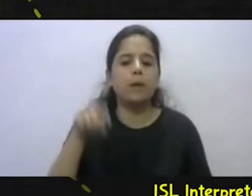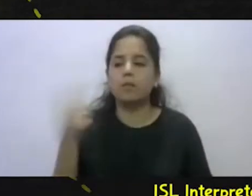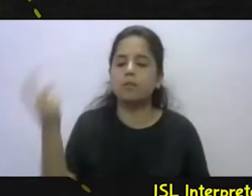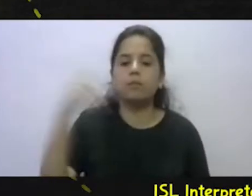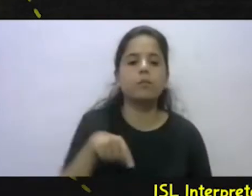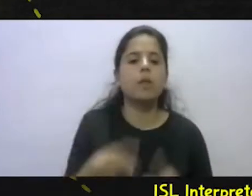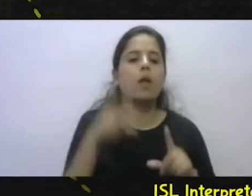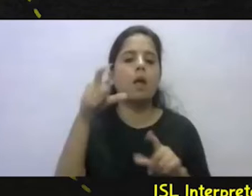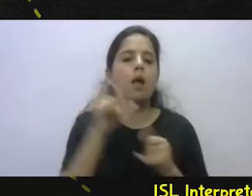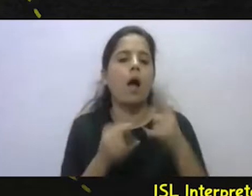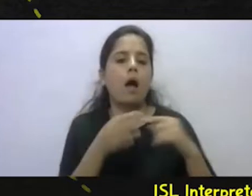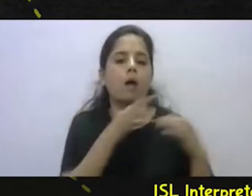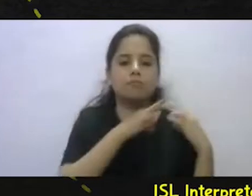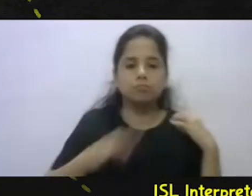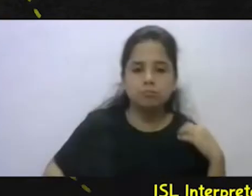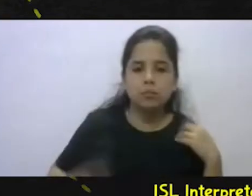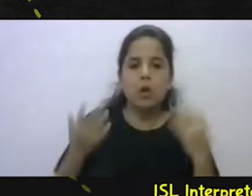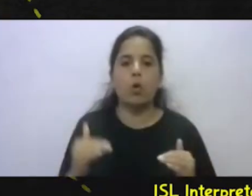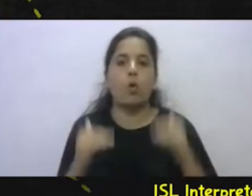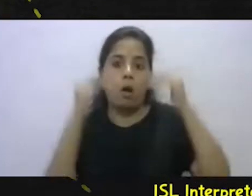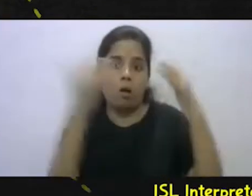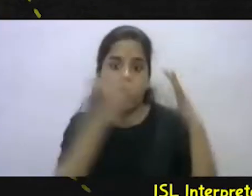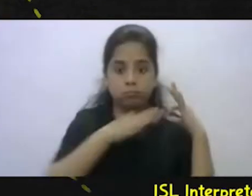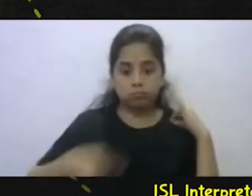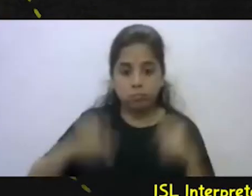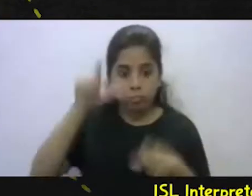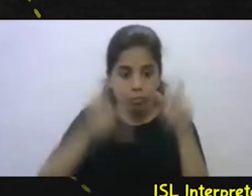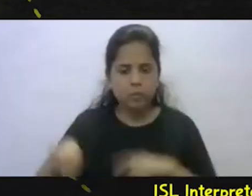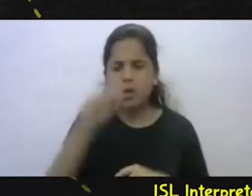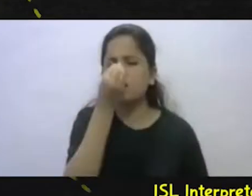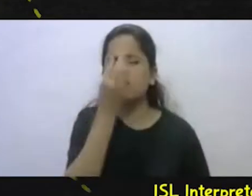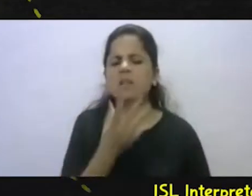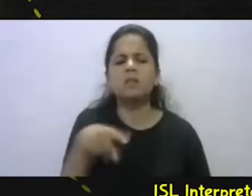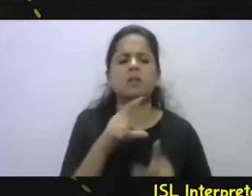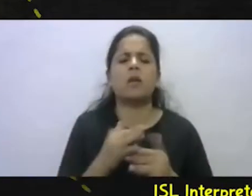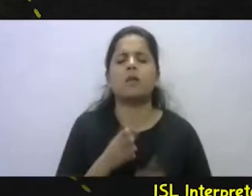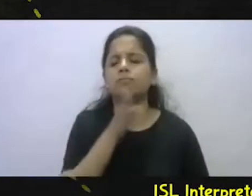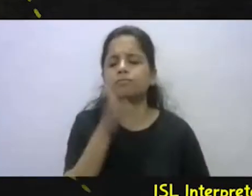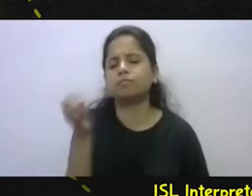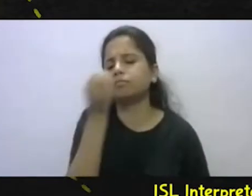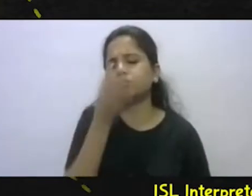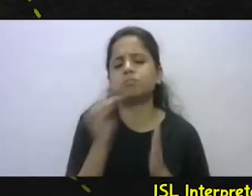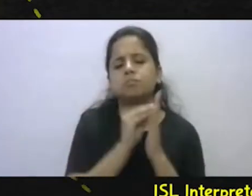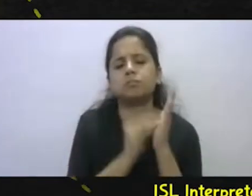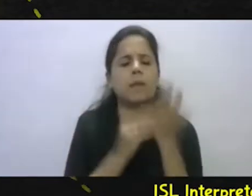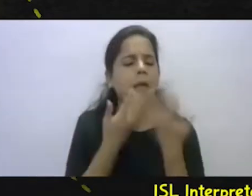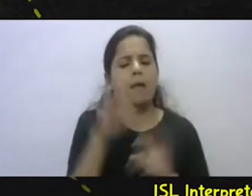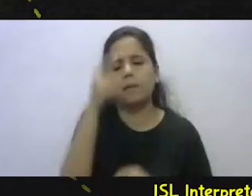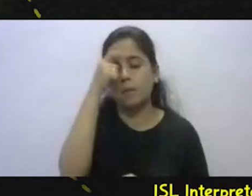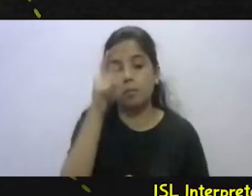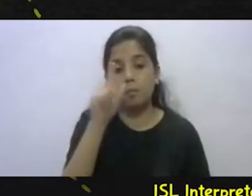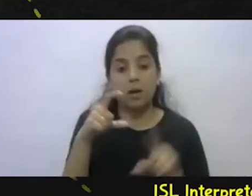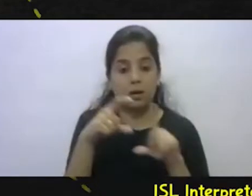caste privilege or upper class backgrounds, it's easy for them to go collect data on any issue. But as a